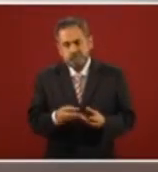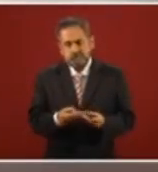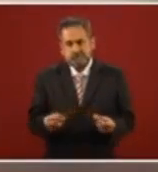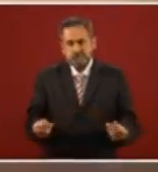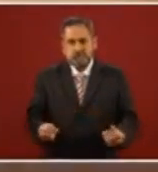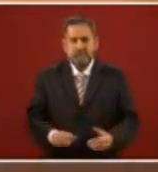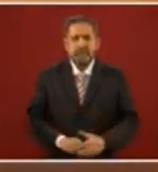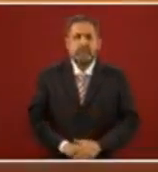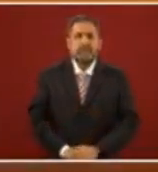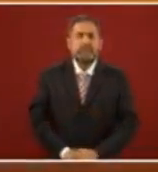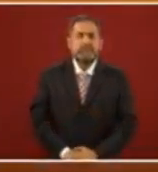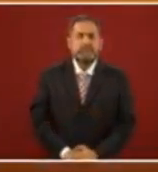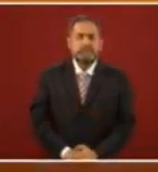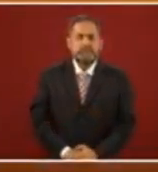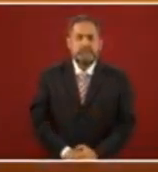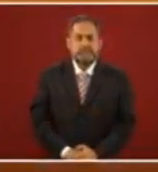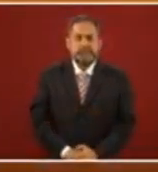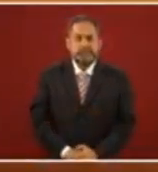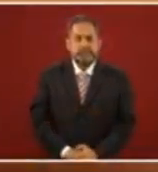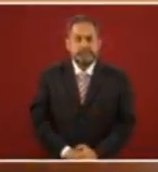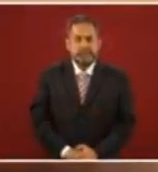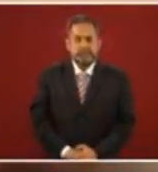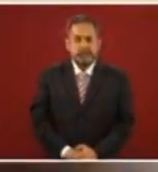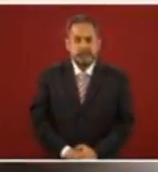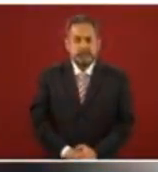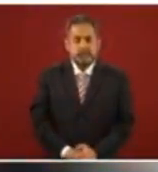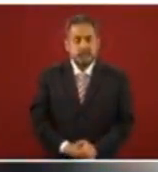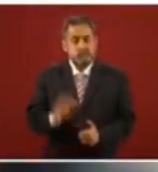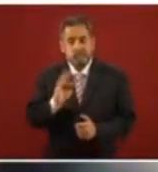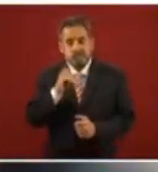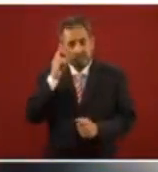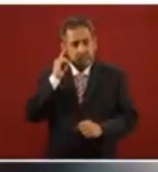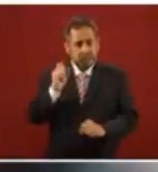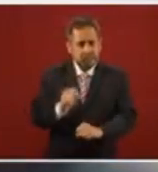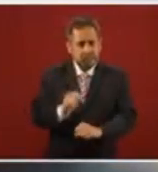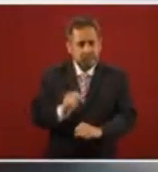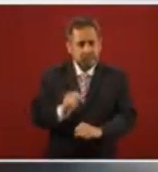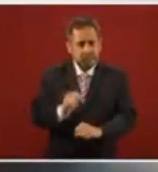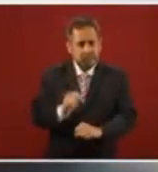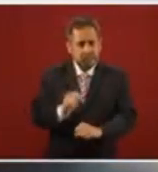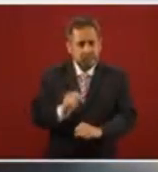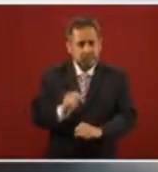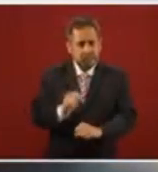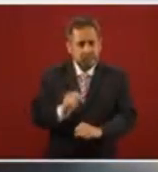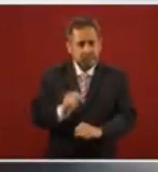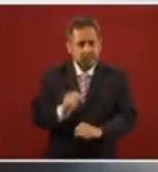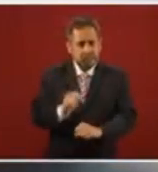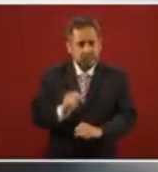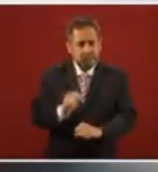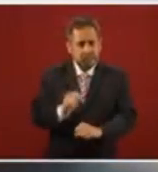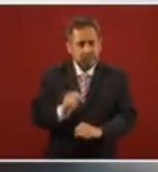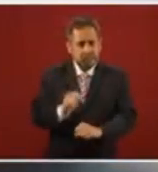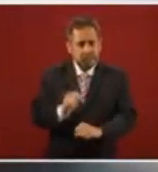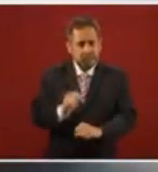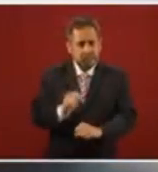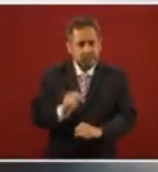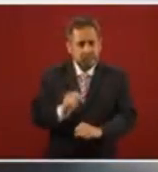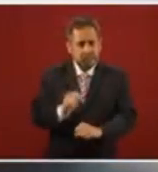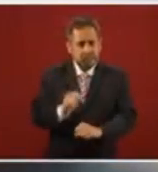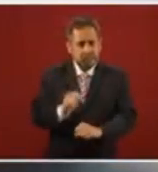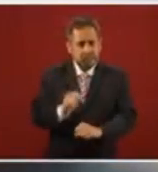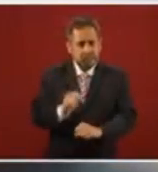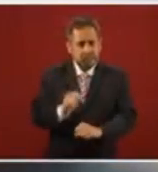...el manejo inapropiado... combustibles... ...puede ocasionar... ...explosiones e incendios... ...para que lo transporte... ...it said... ...inapropiado... ...of